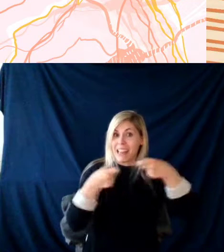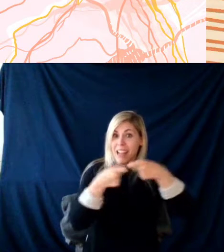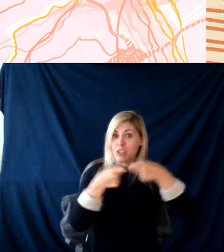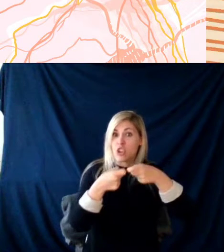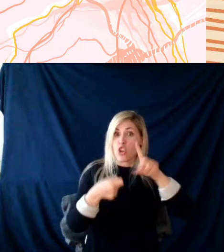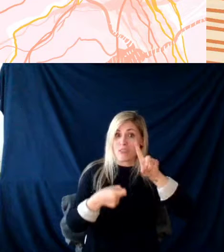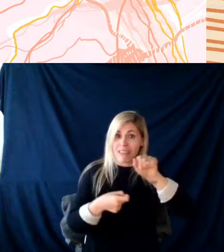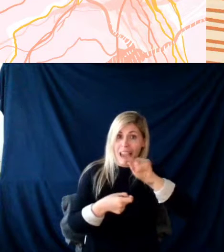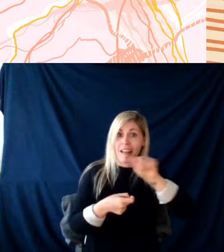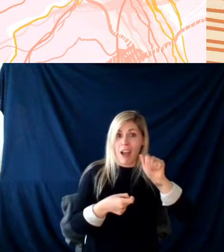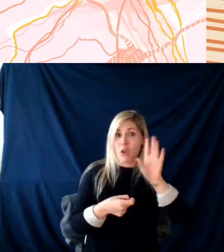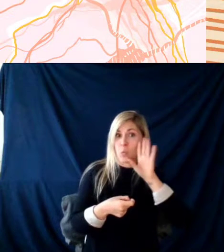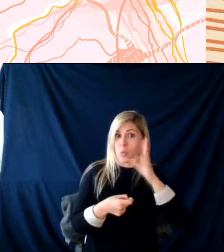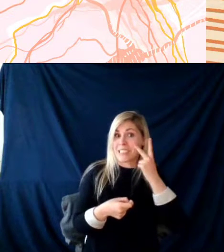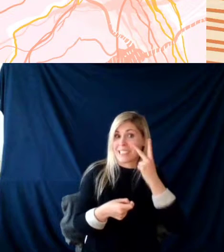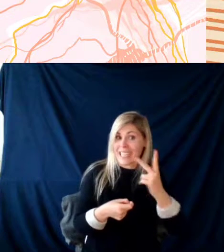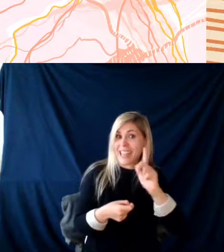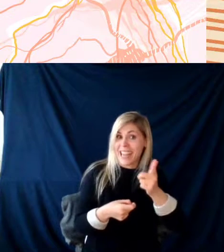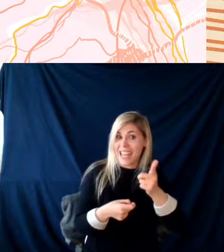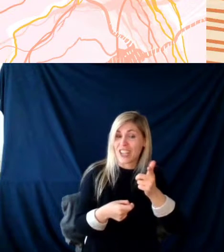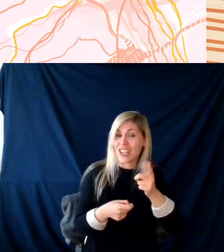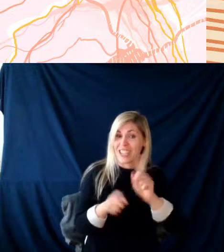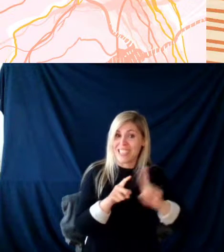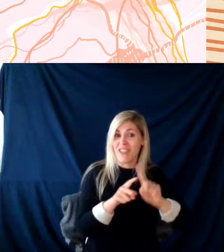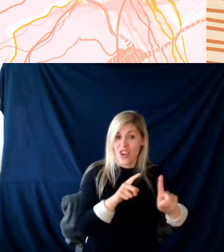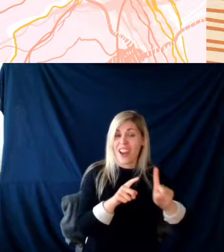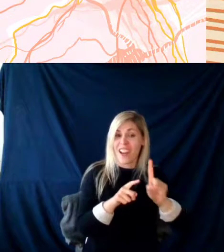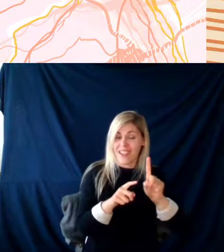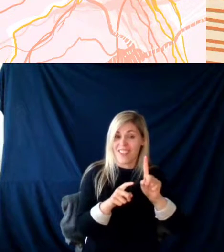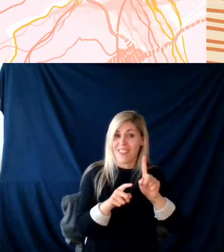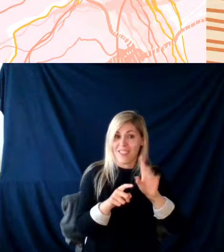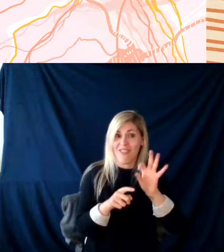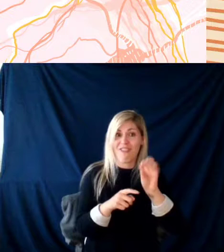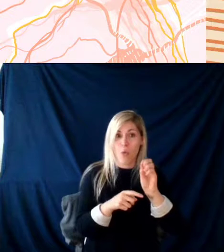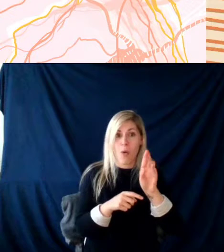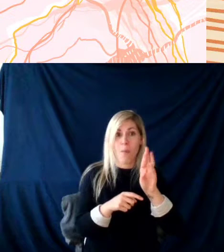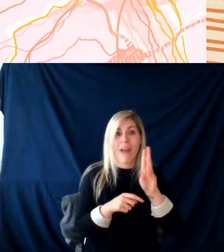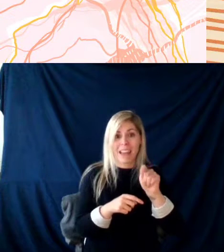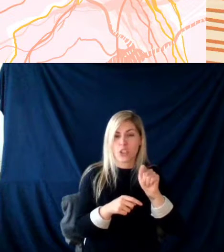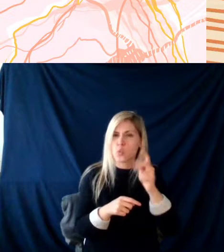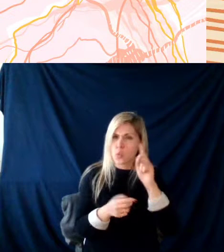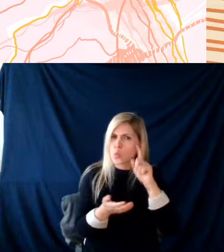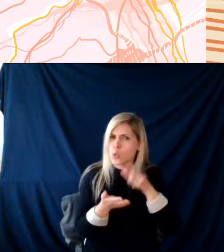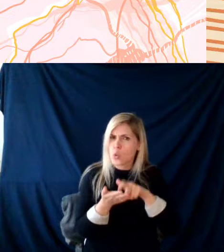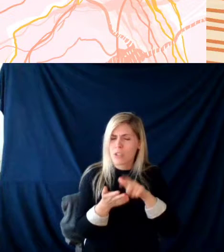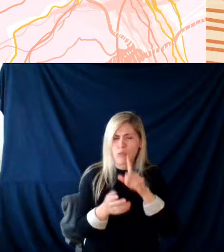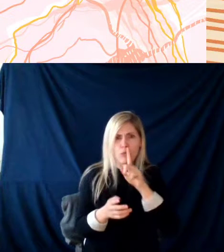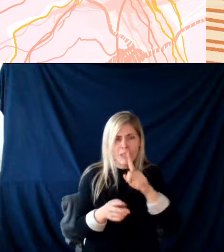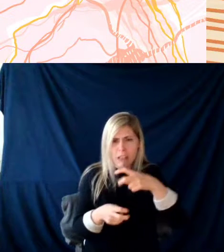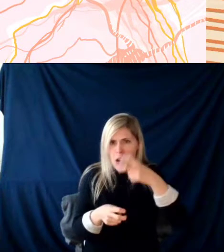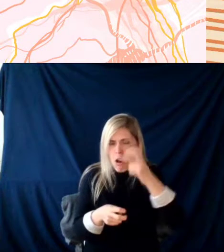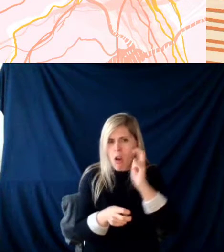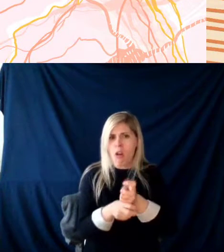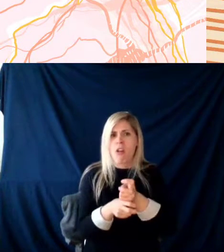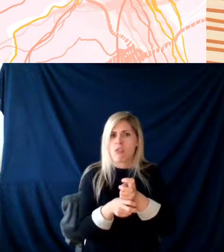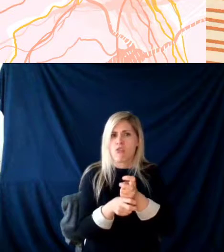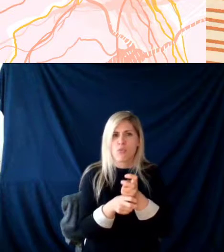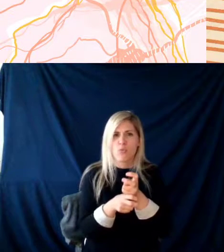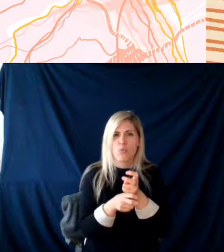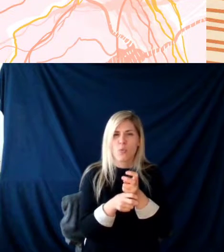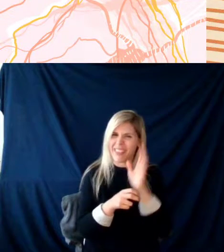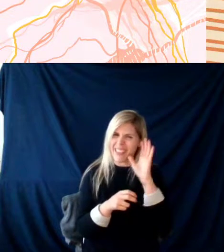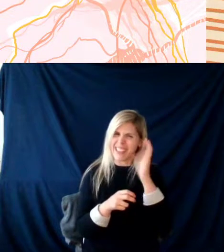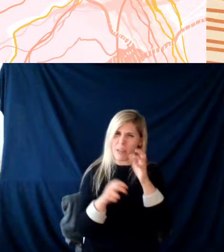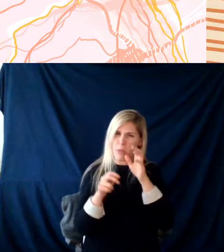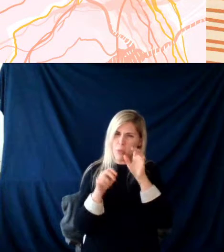electrical data later in a number format, and as you'll see, it's extremely hard to uncover these